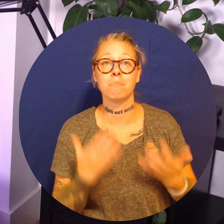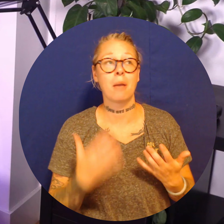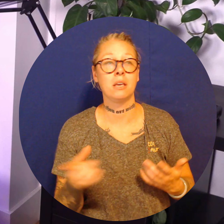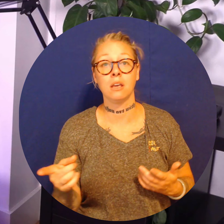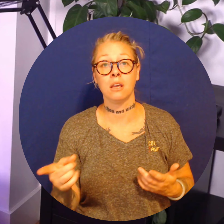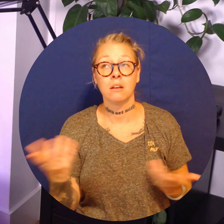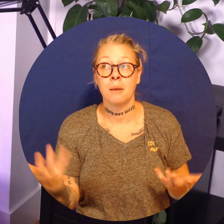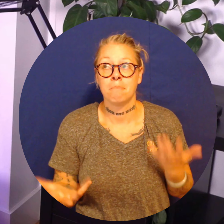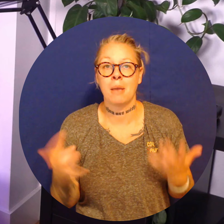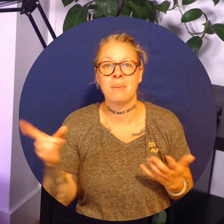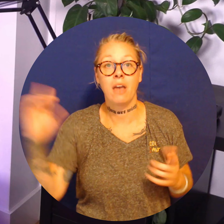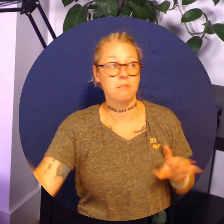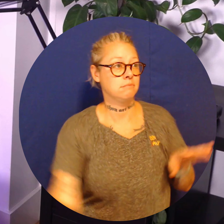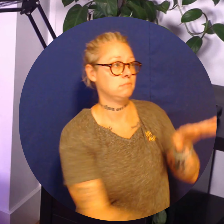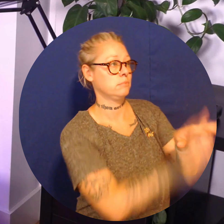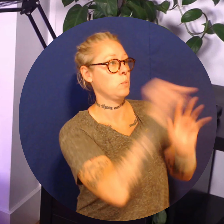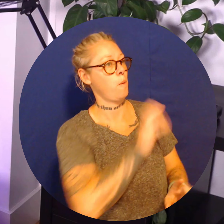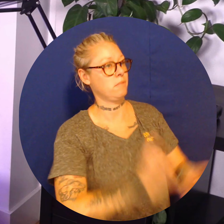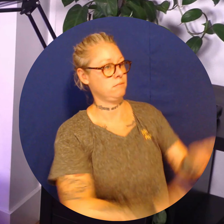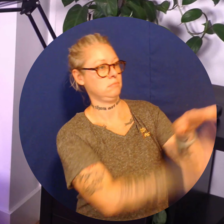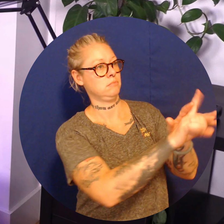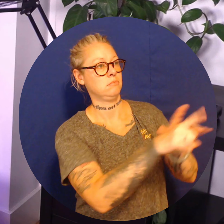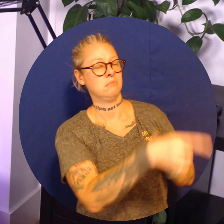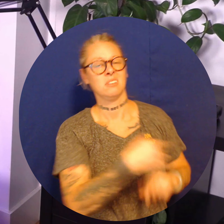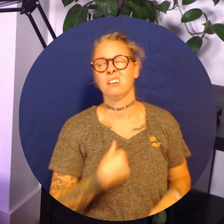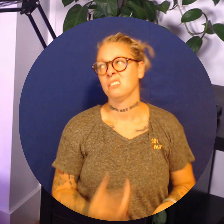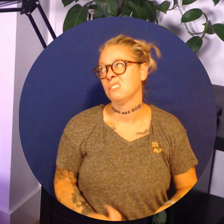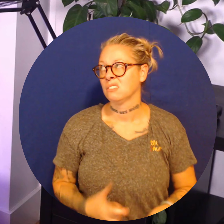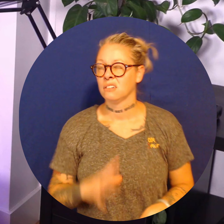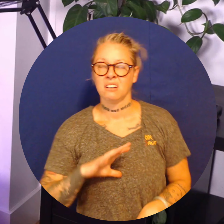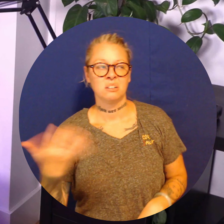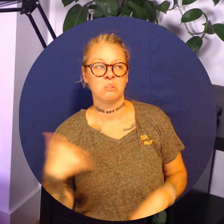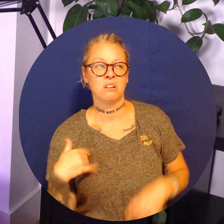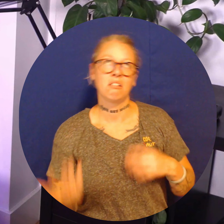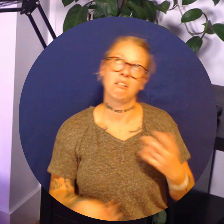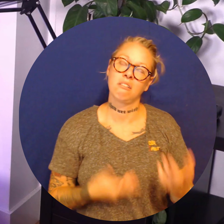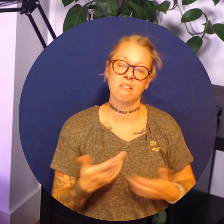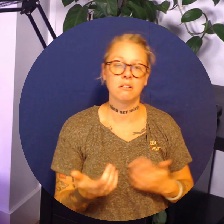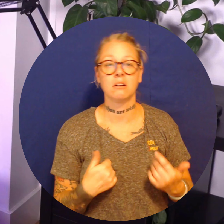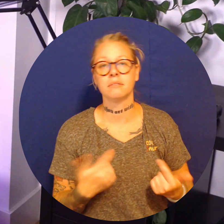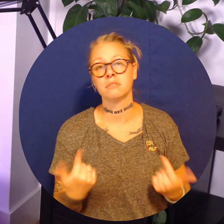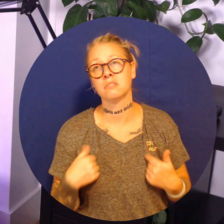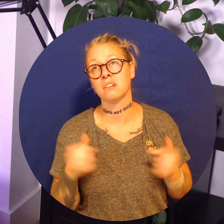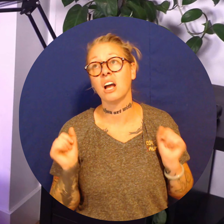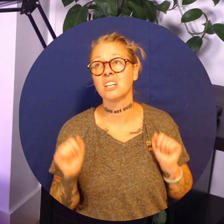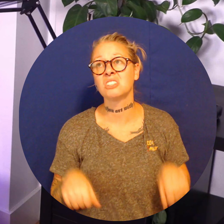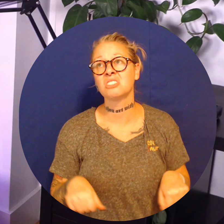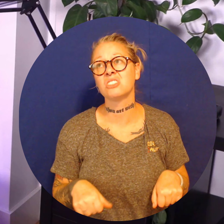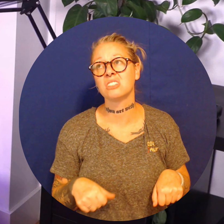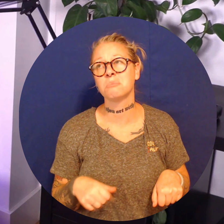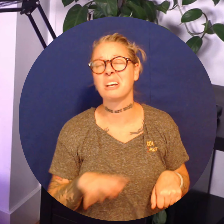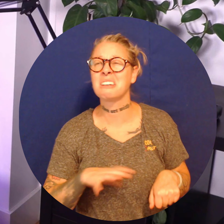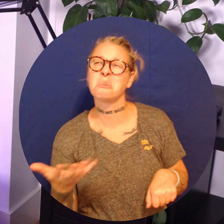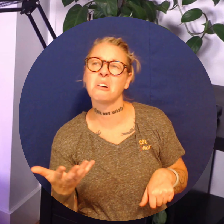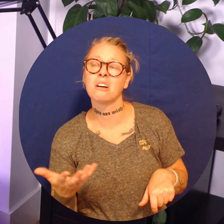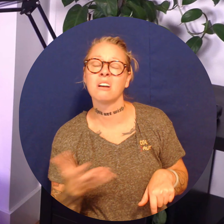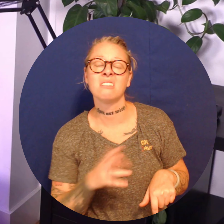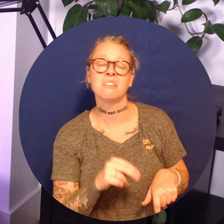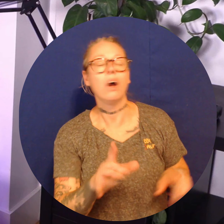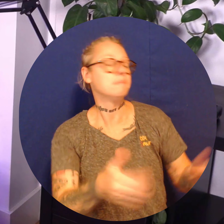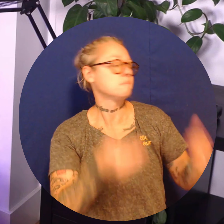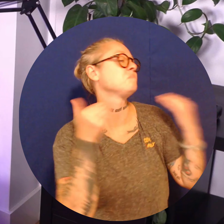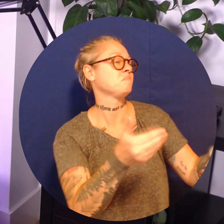want to do that reading for example but somebody was like no i think you have space i think you we could fit in your schedule and instead of you being like no i don't want